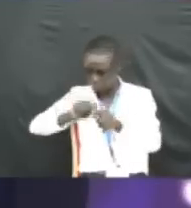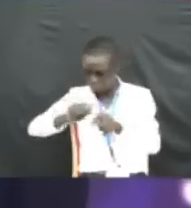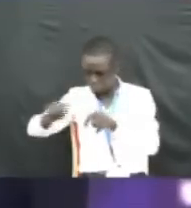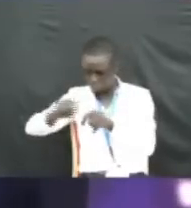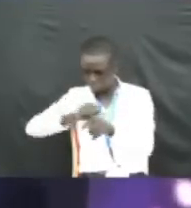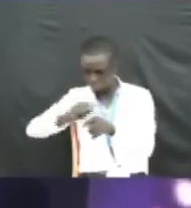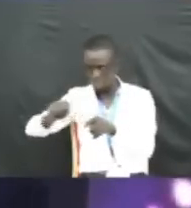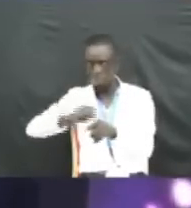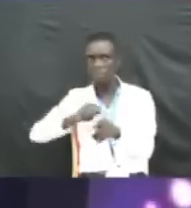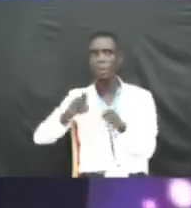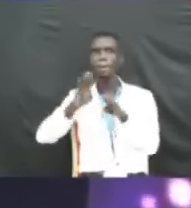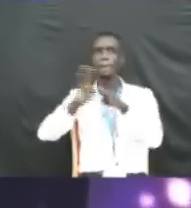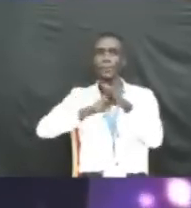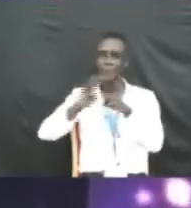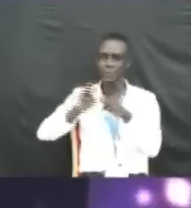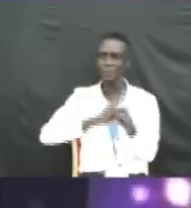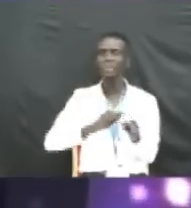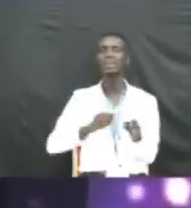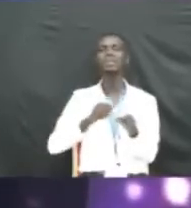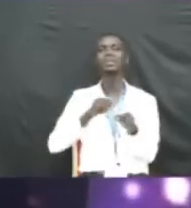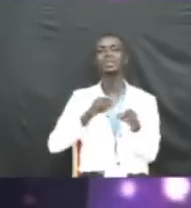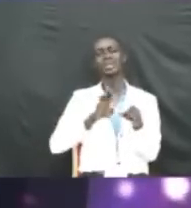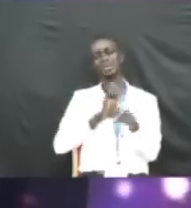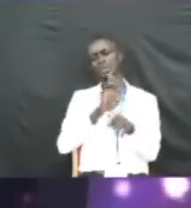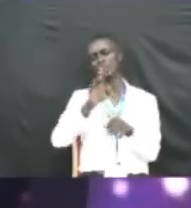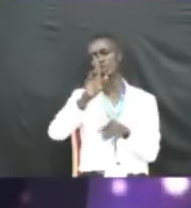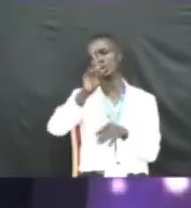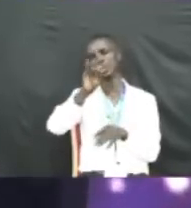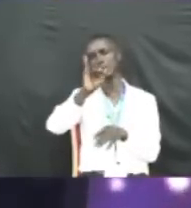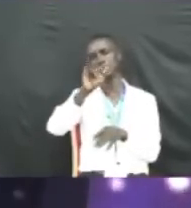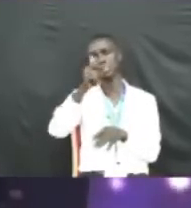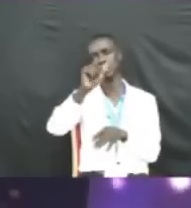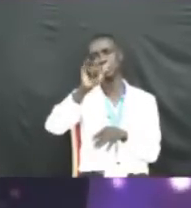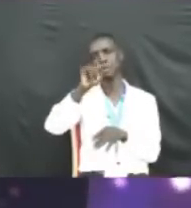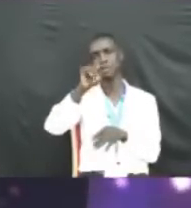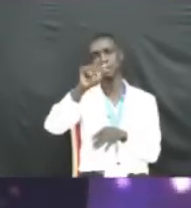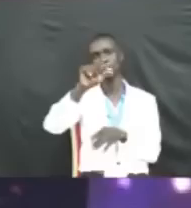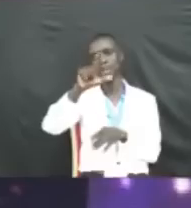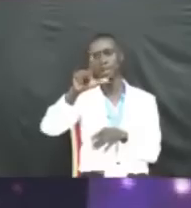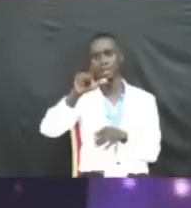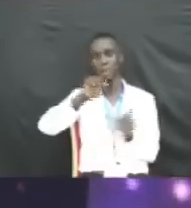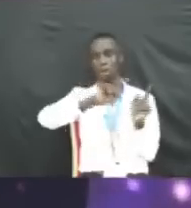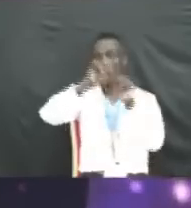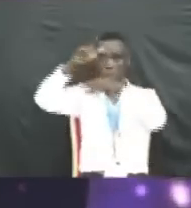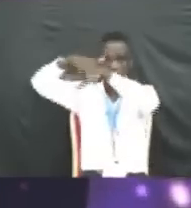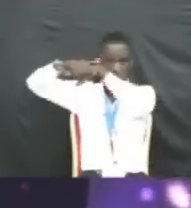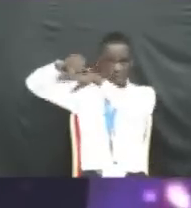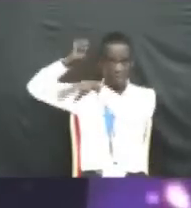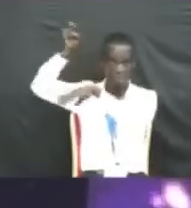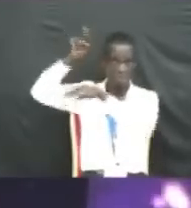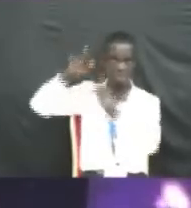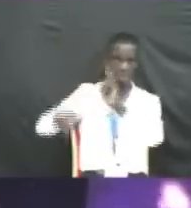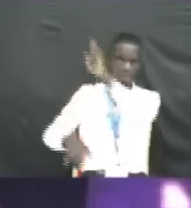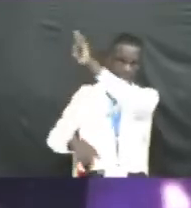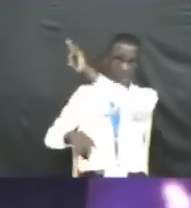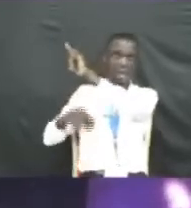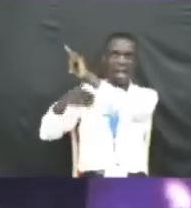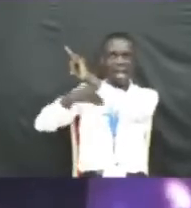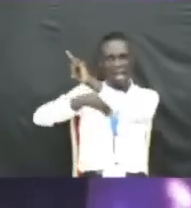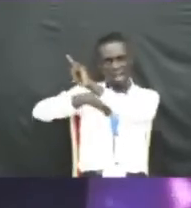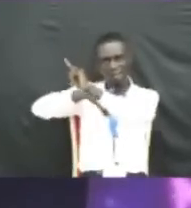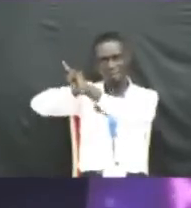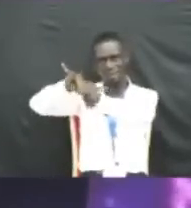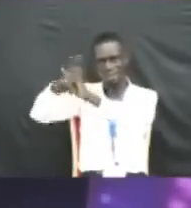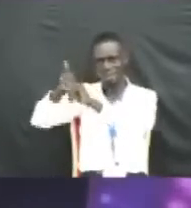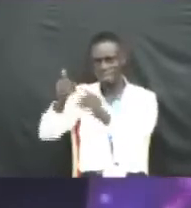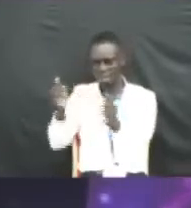on what we call a tap and go system. It's when you go to England, they have the oy Oyster card that you travel with. Ghana is also going to